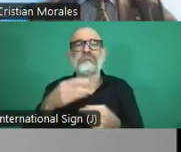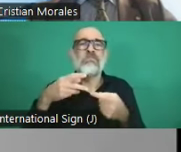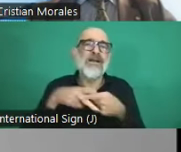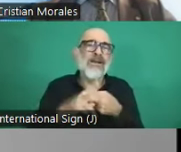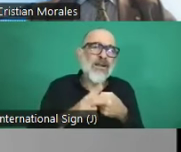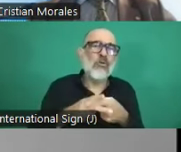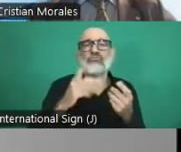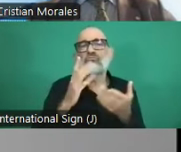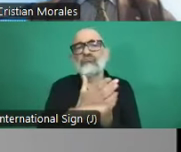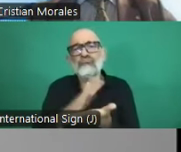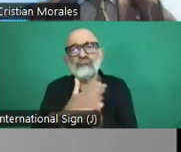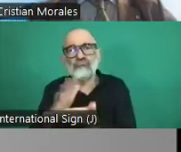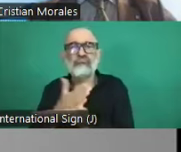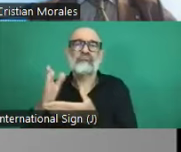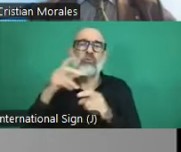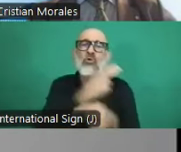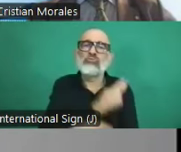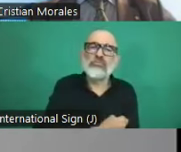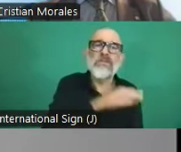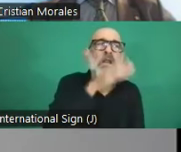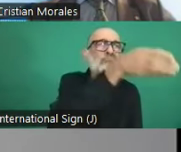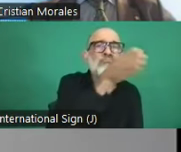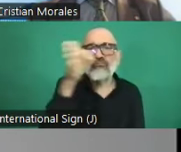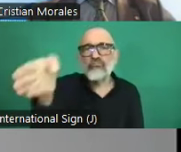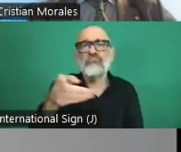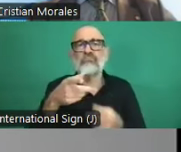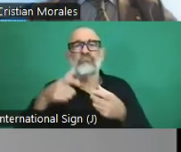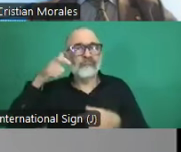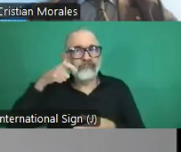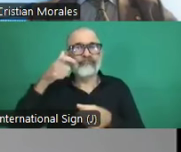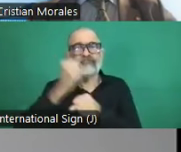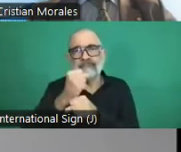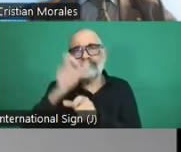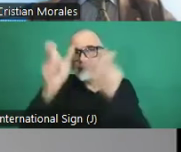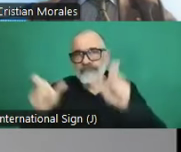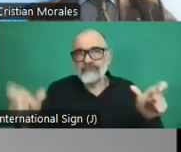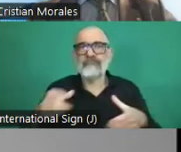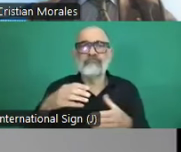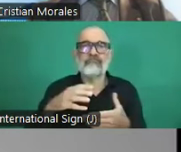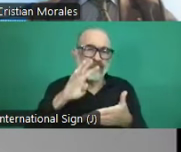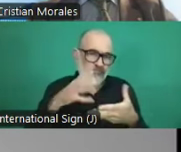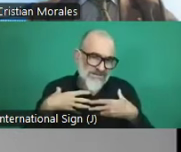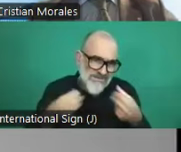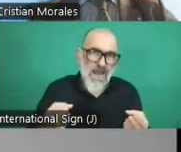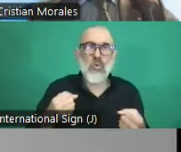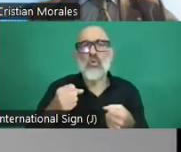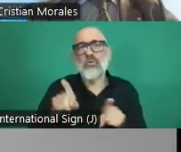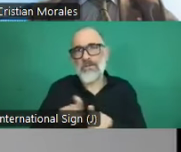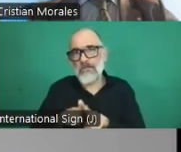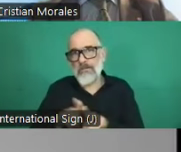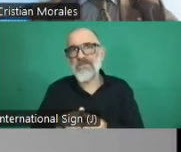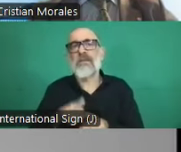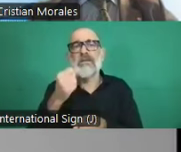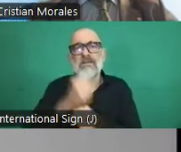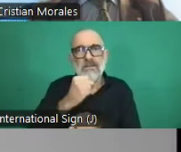plan operators, and ensure that these debts are repaid in the form